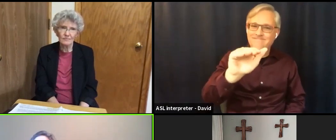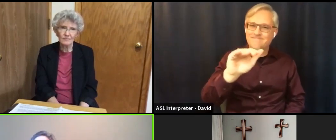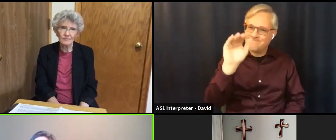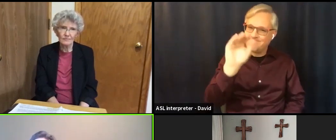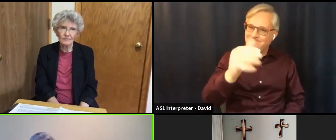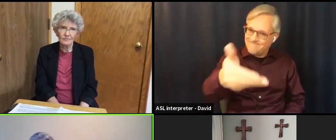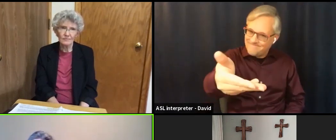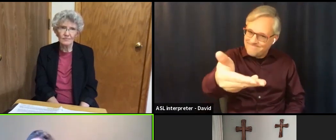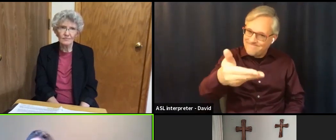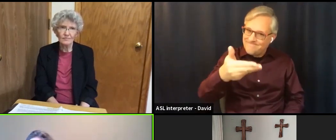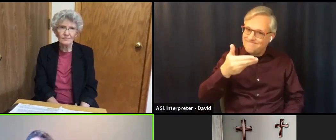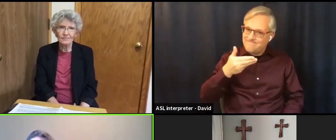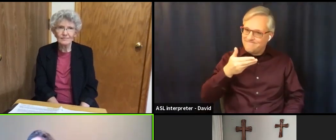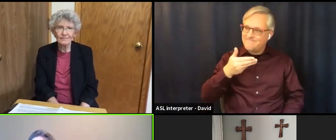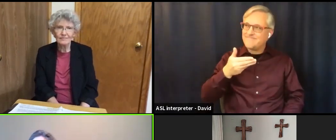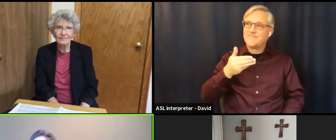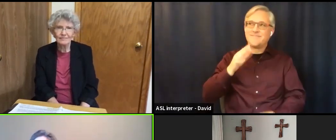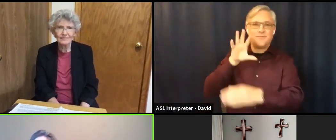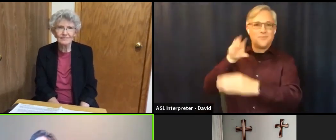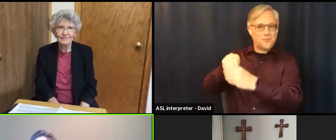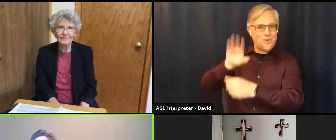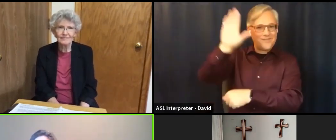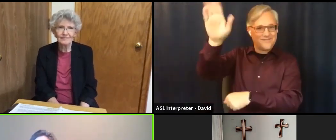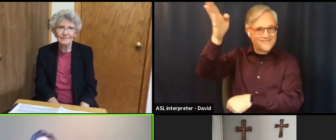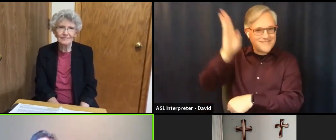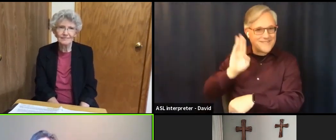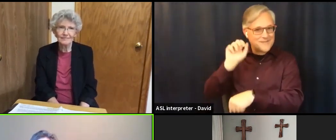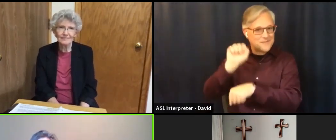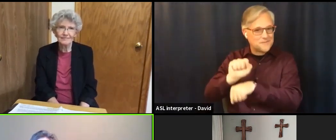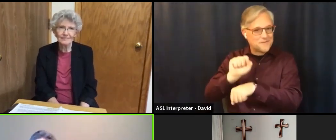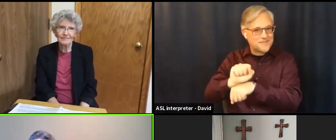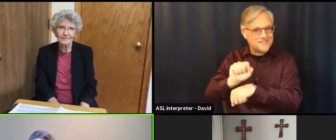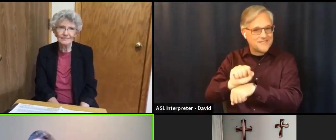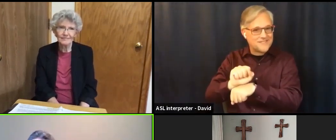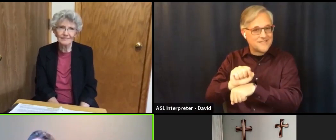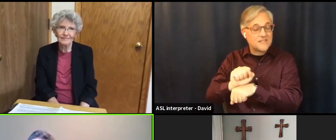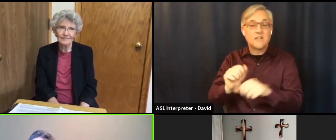Jesus persistently reaches out to us,